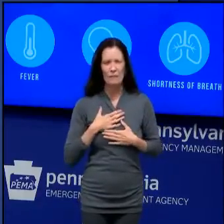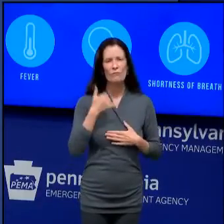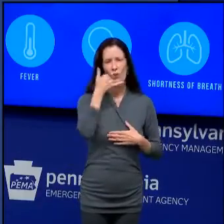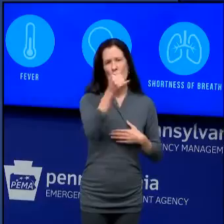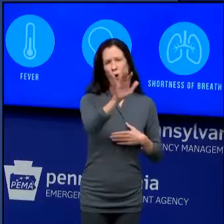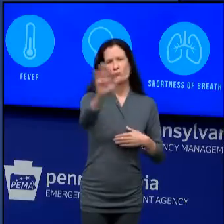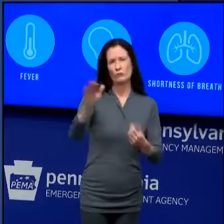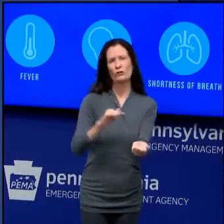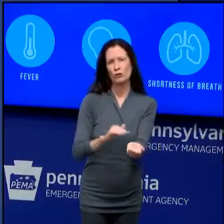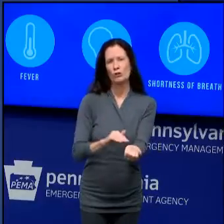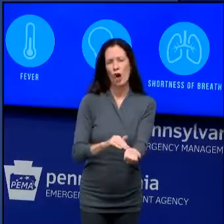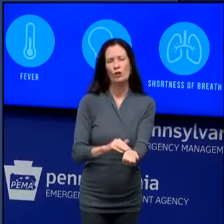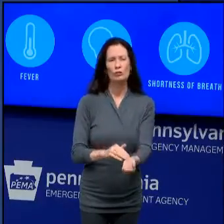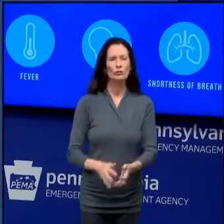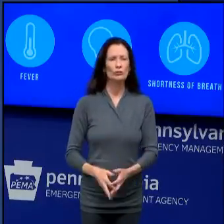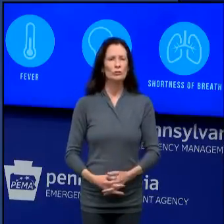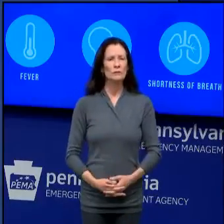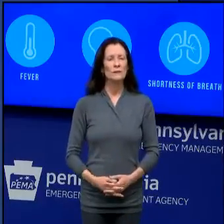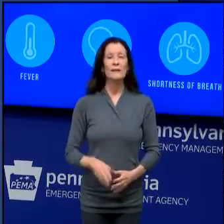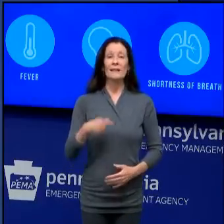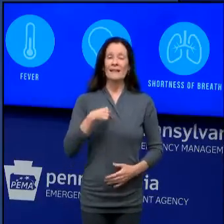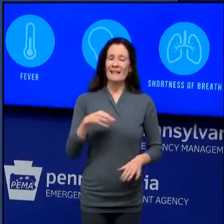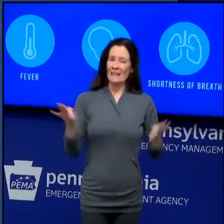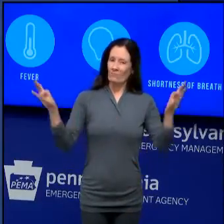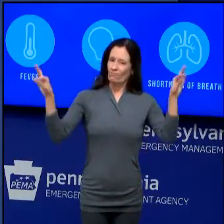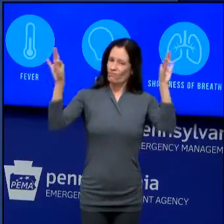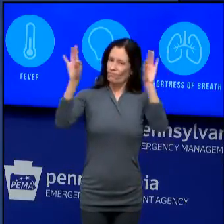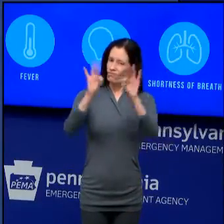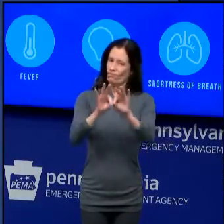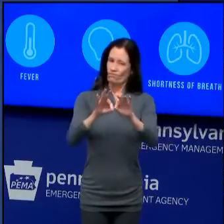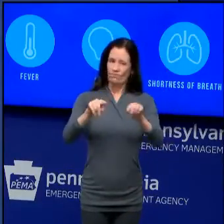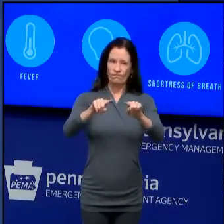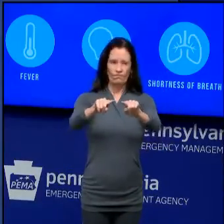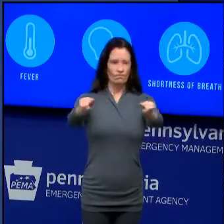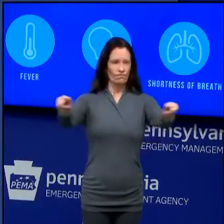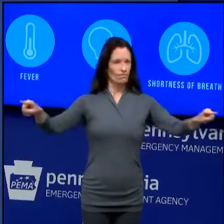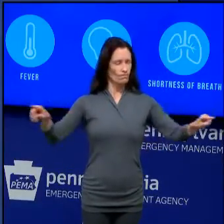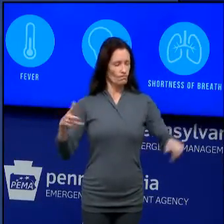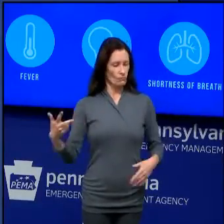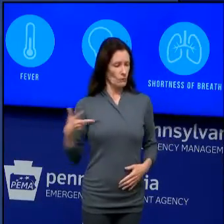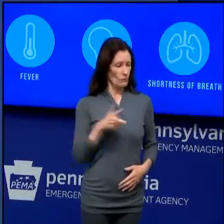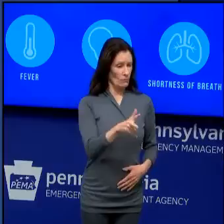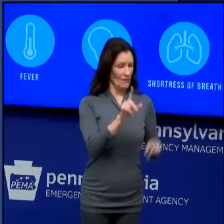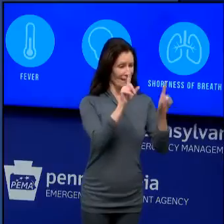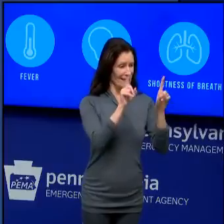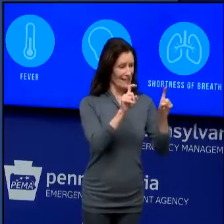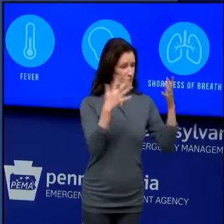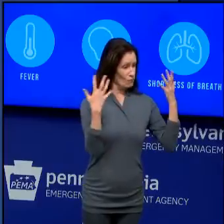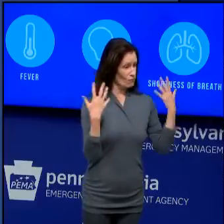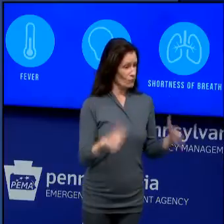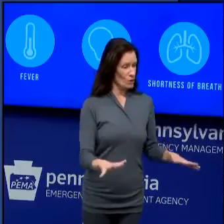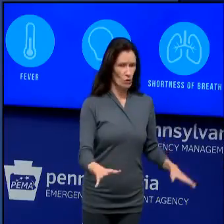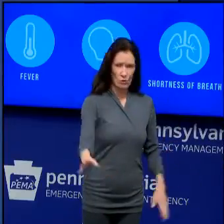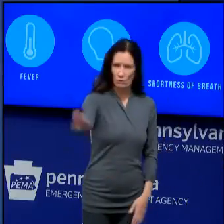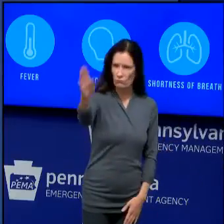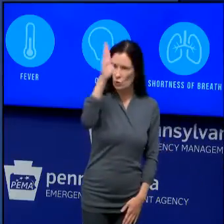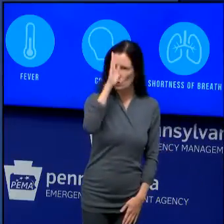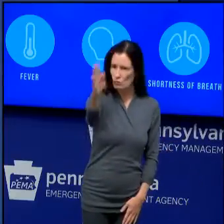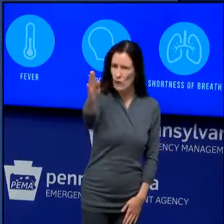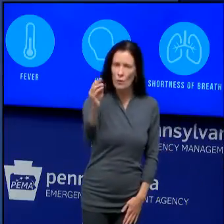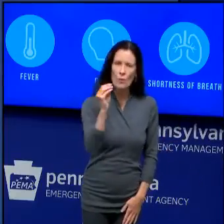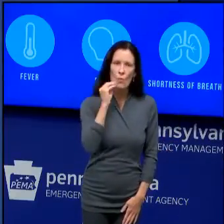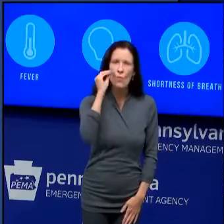way to or from the testing site, such as a grocery store or a pharmacy. And please